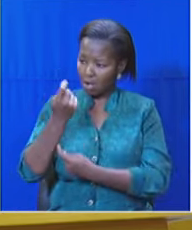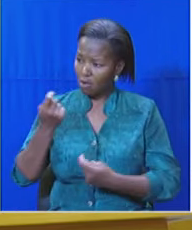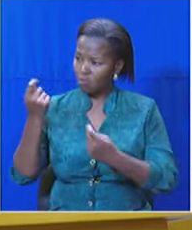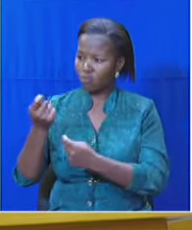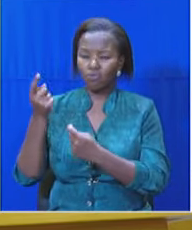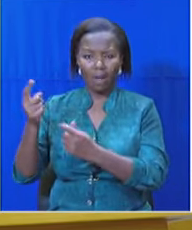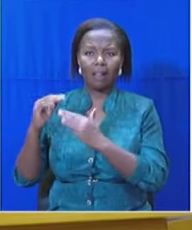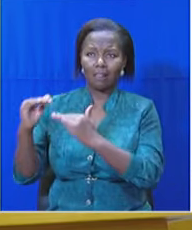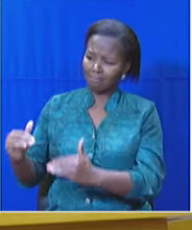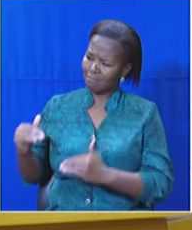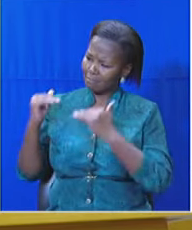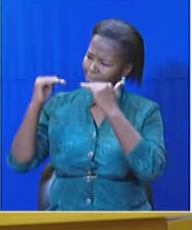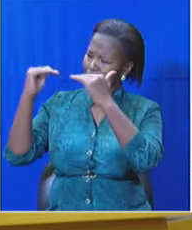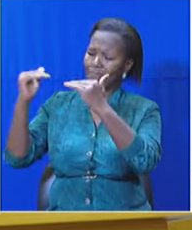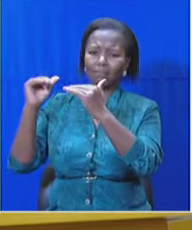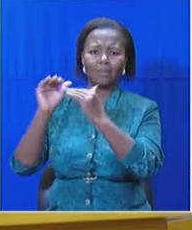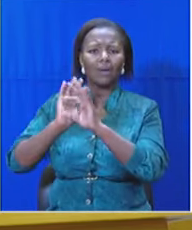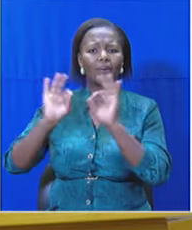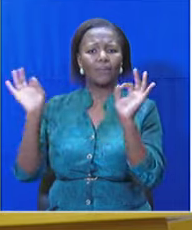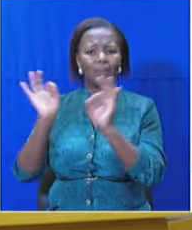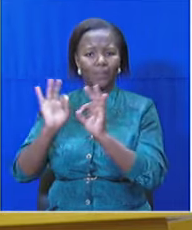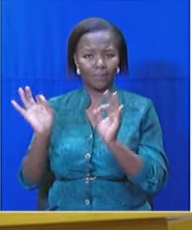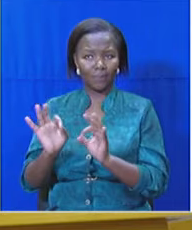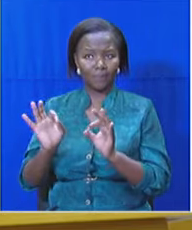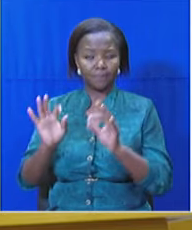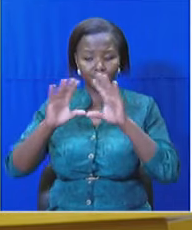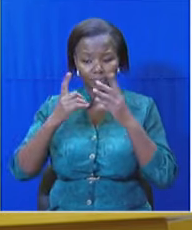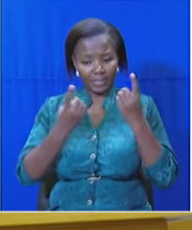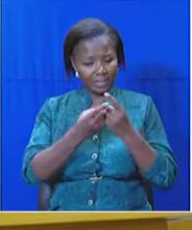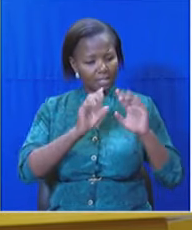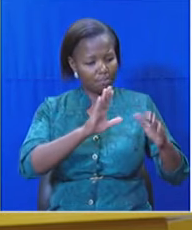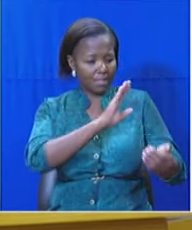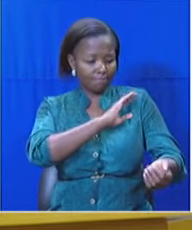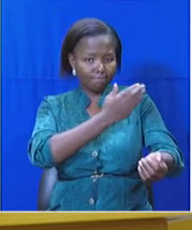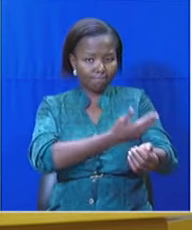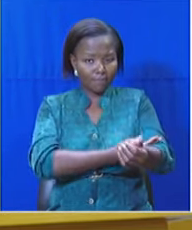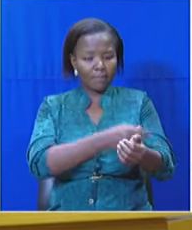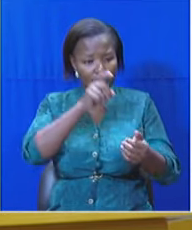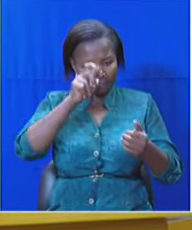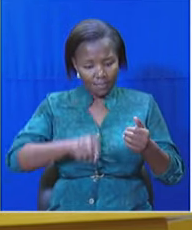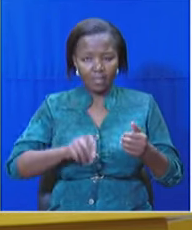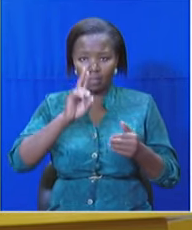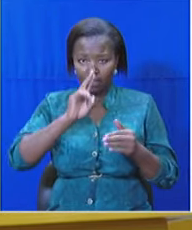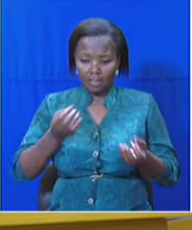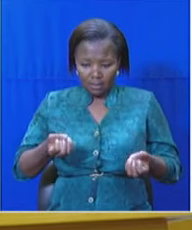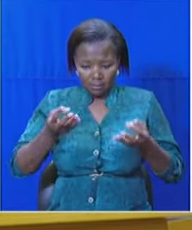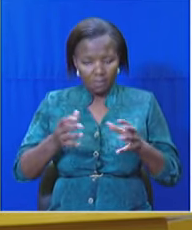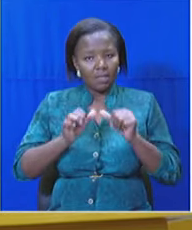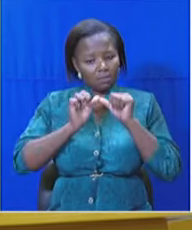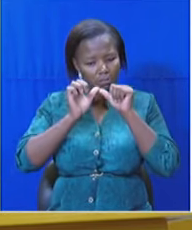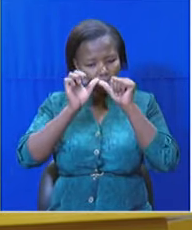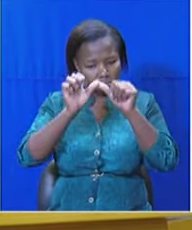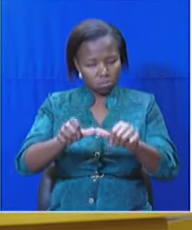development. The mandate of the department is to create an equitable and sustainable